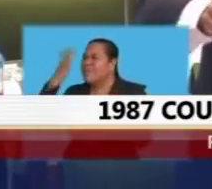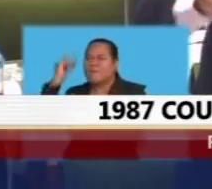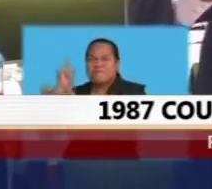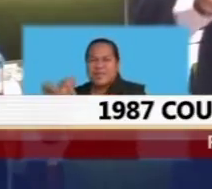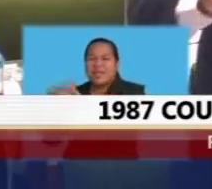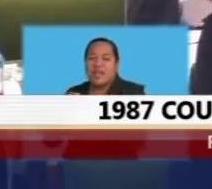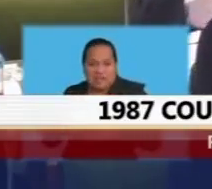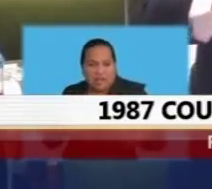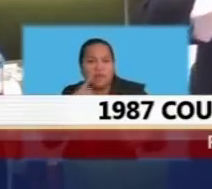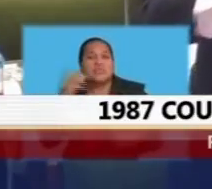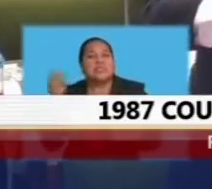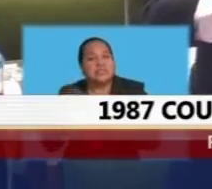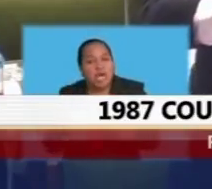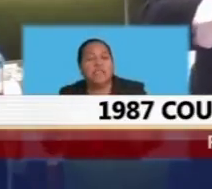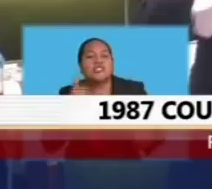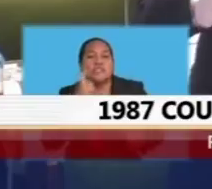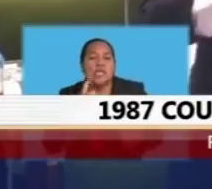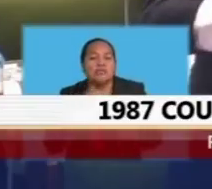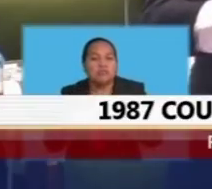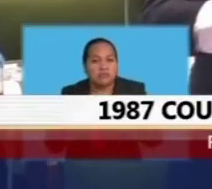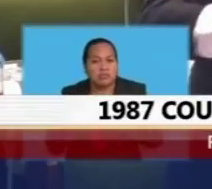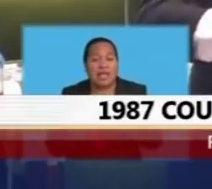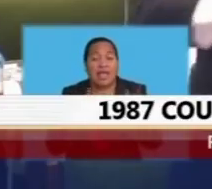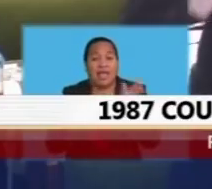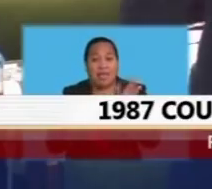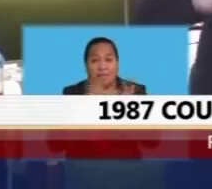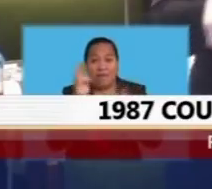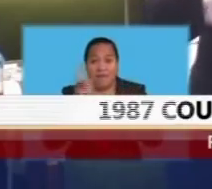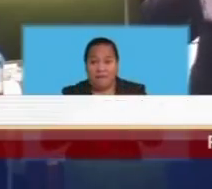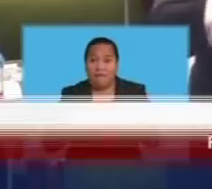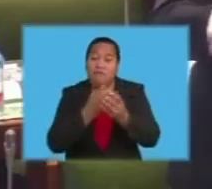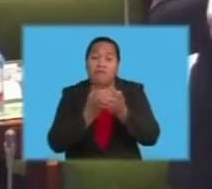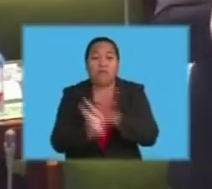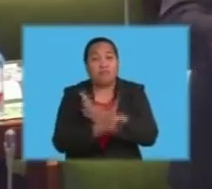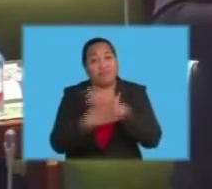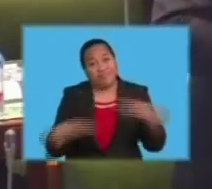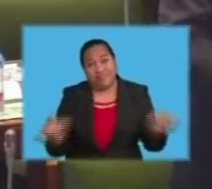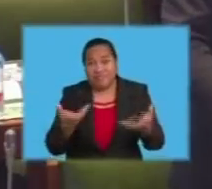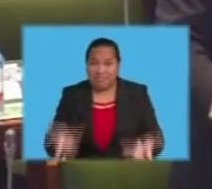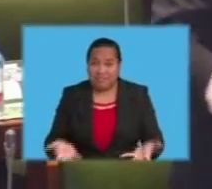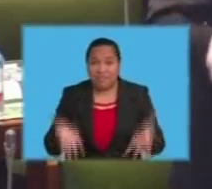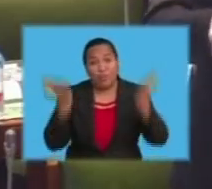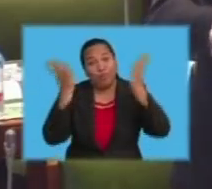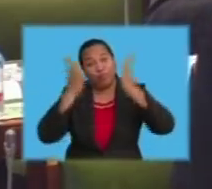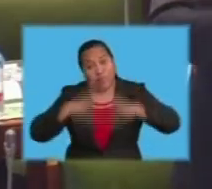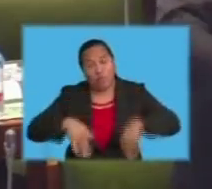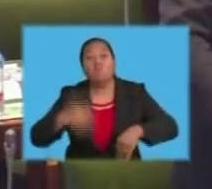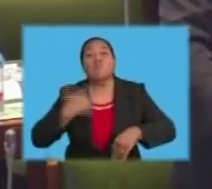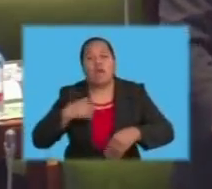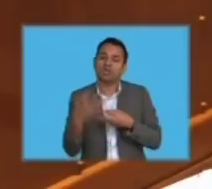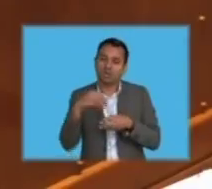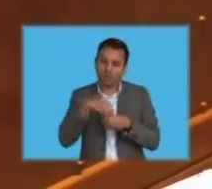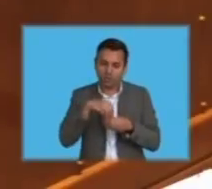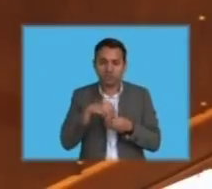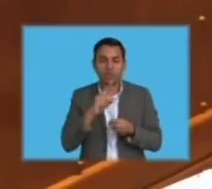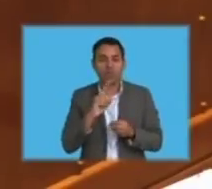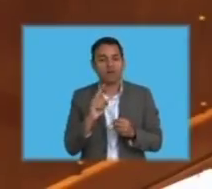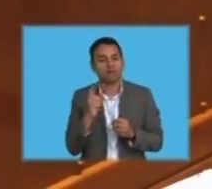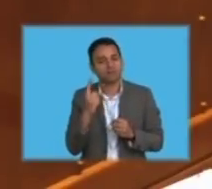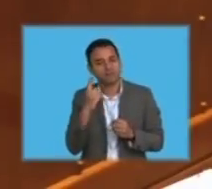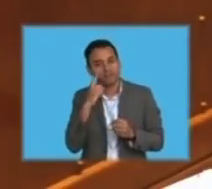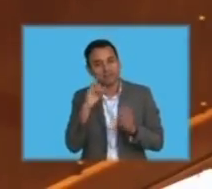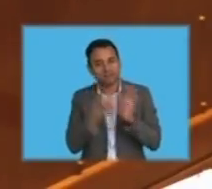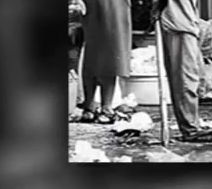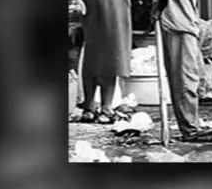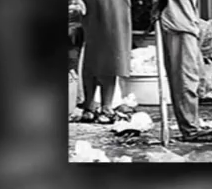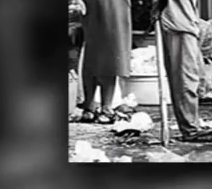literally, as the collapse of the National Bank of Fiji has resulted in an intergenerational debt that Fiji is still paying for today. The